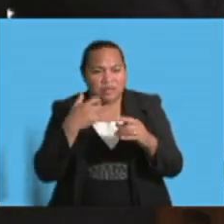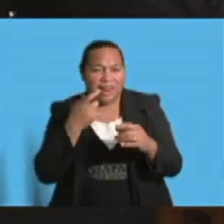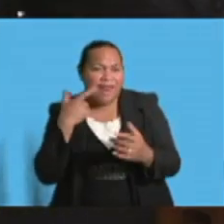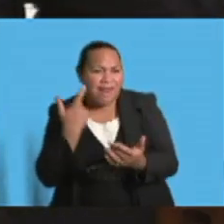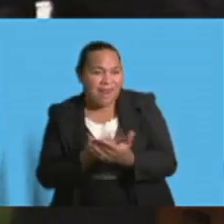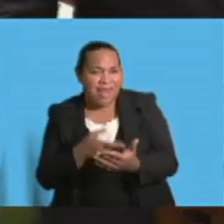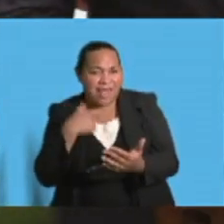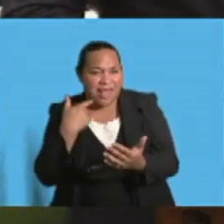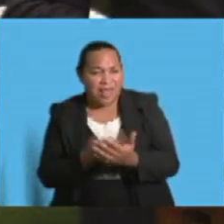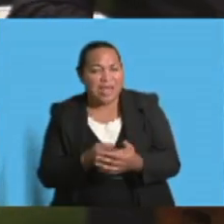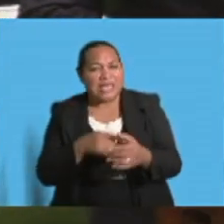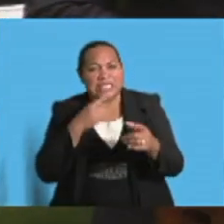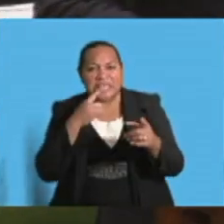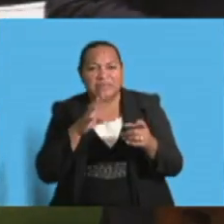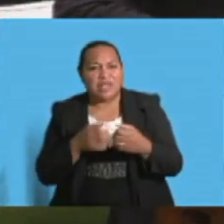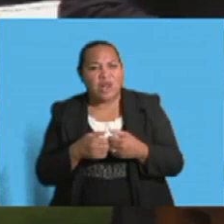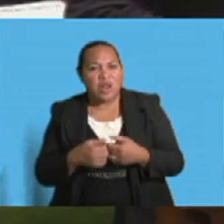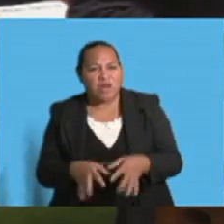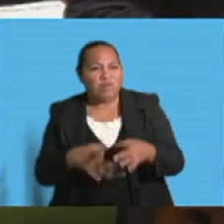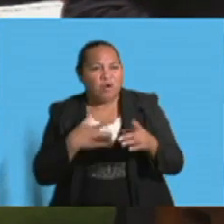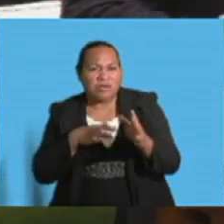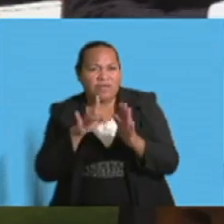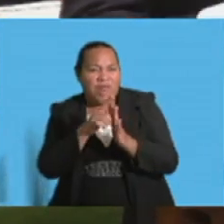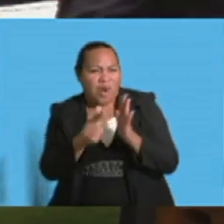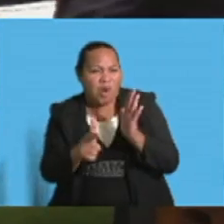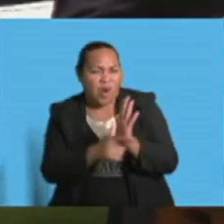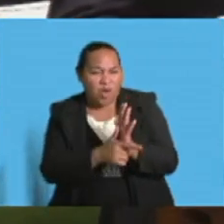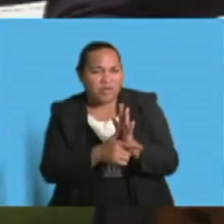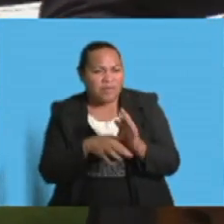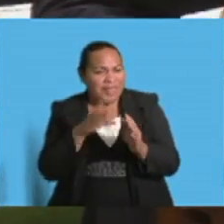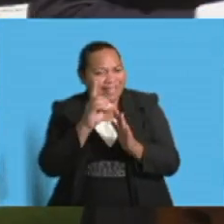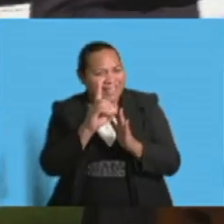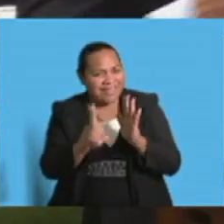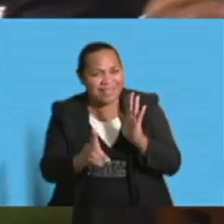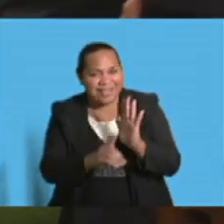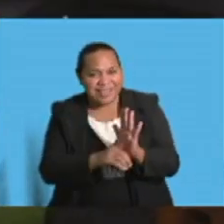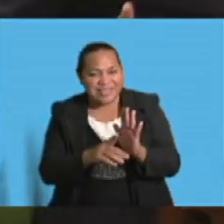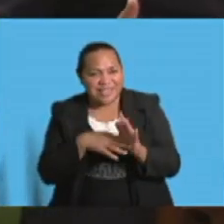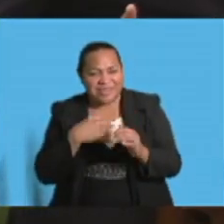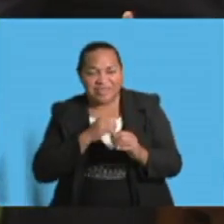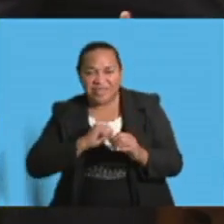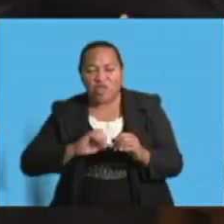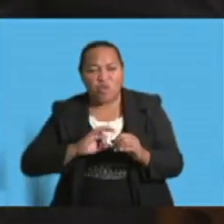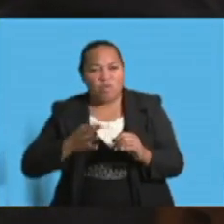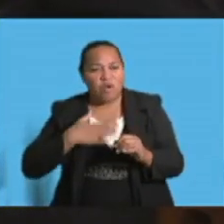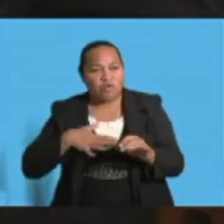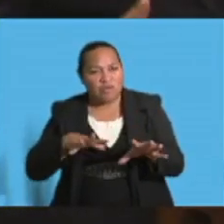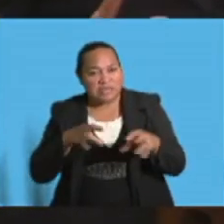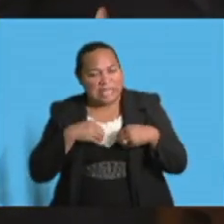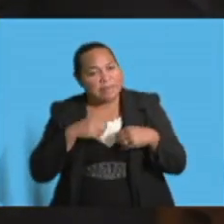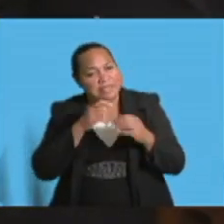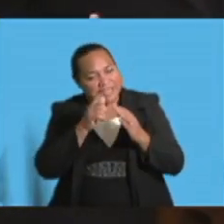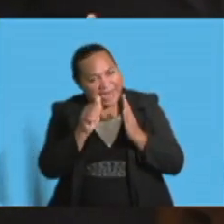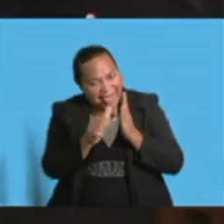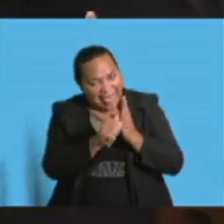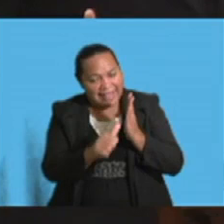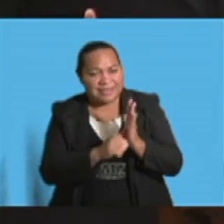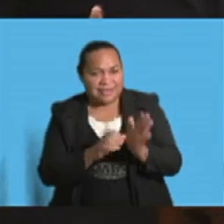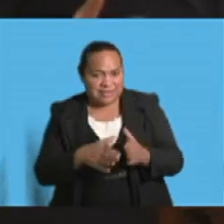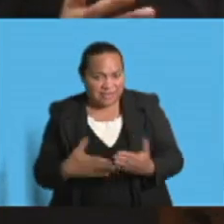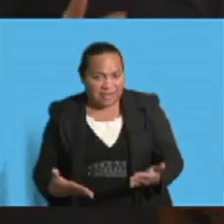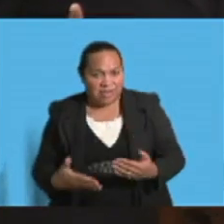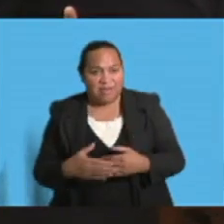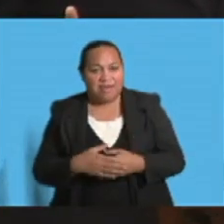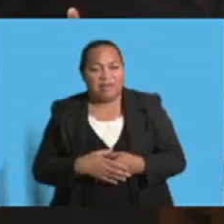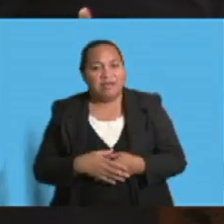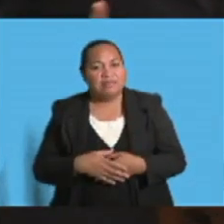lost because of the laws. He calls it decrees. He refuses to accept the fact it's a law, it's an act. And